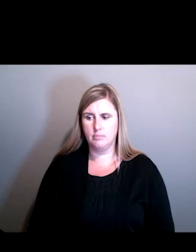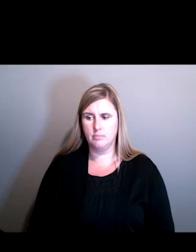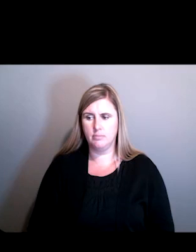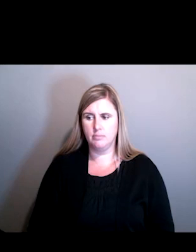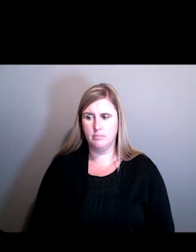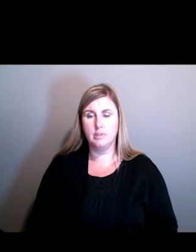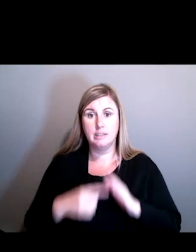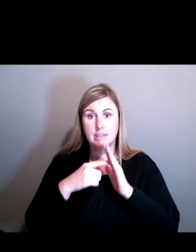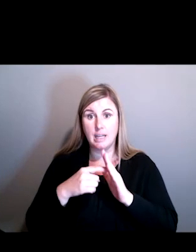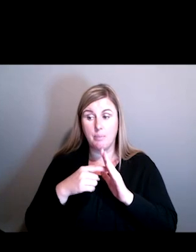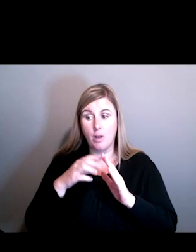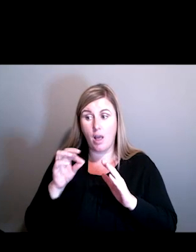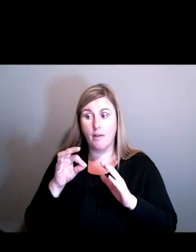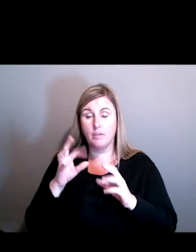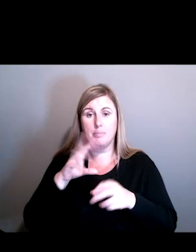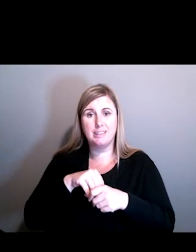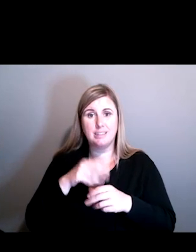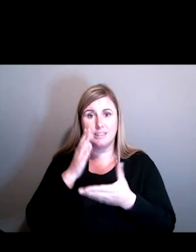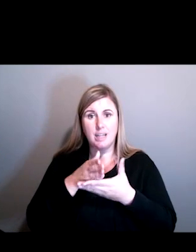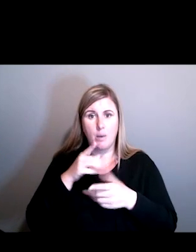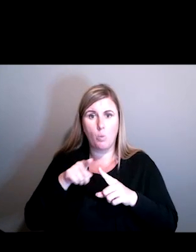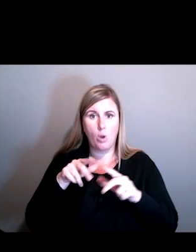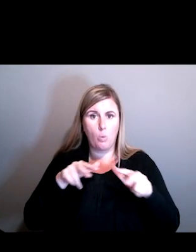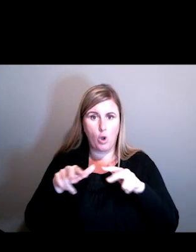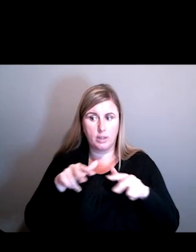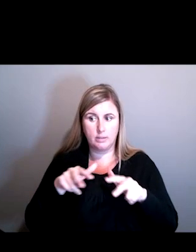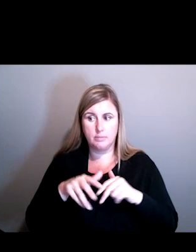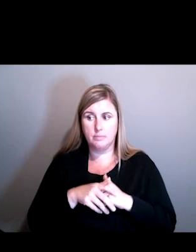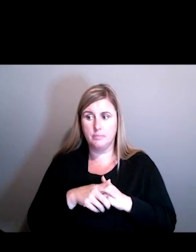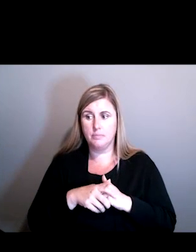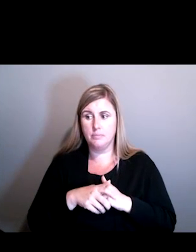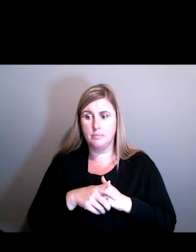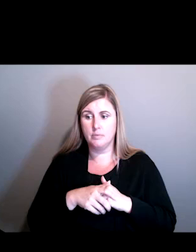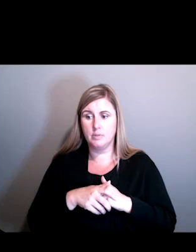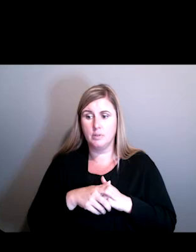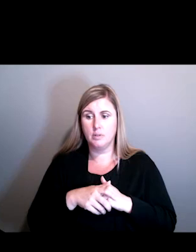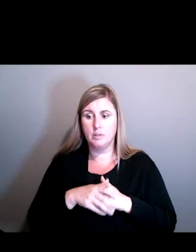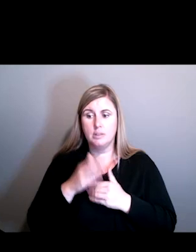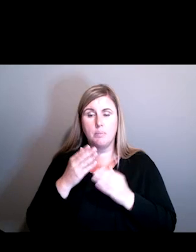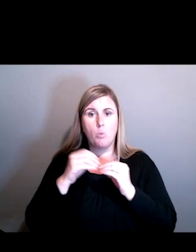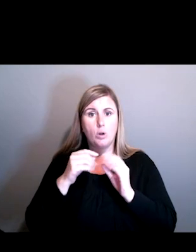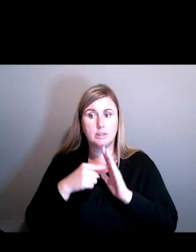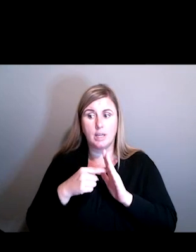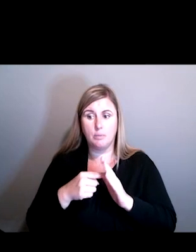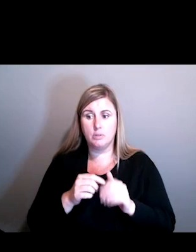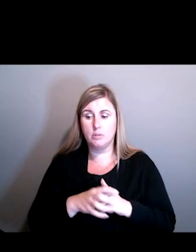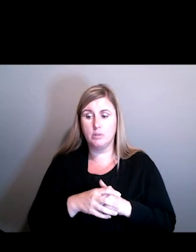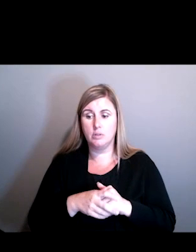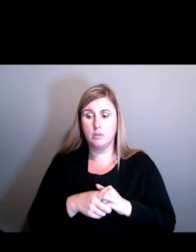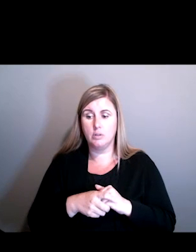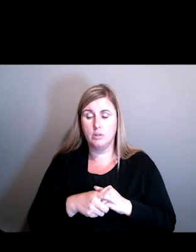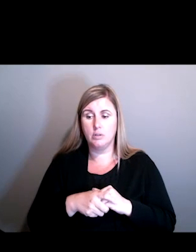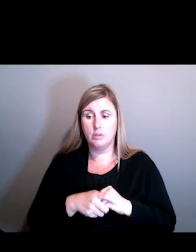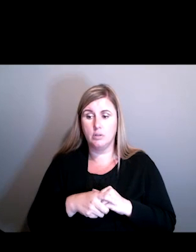That is an example of building in stop when they're walking. Okay, here's some more examples of Come Here and Walk With